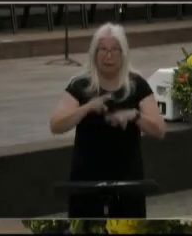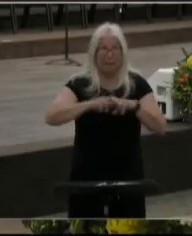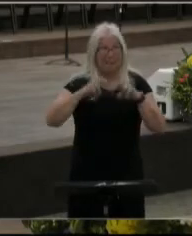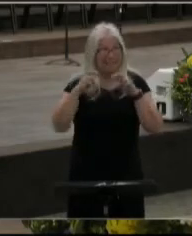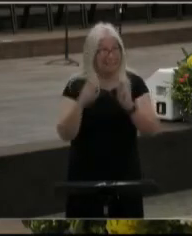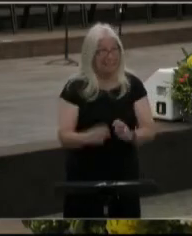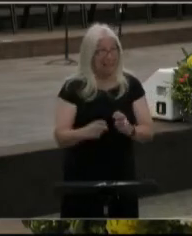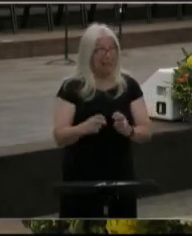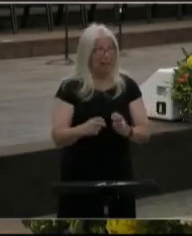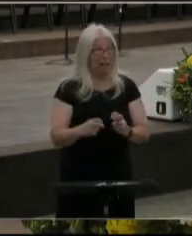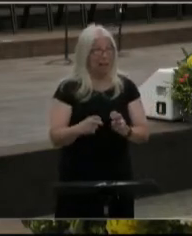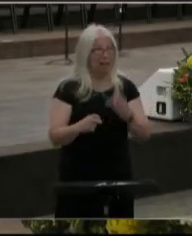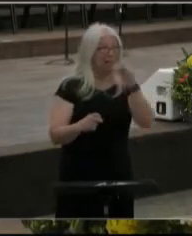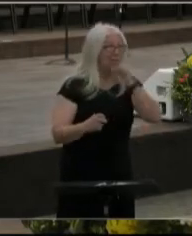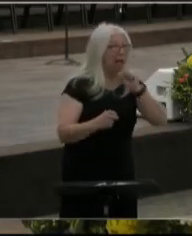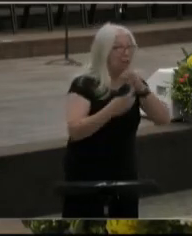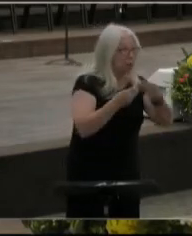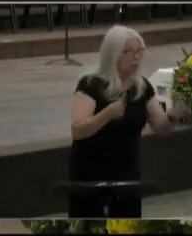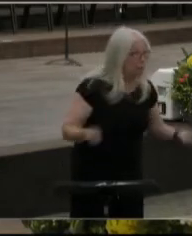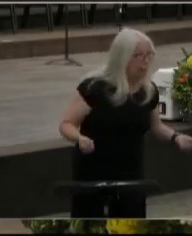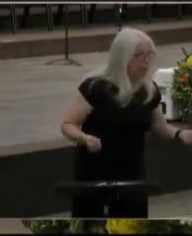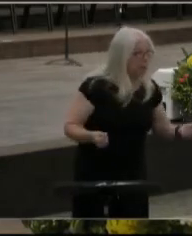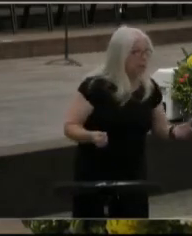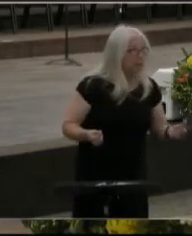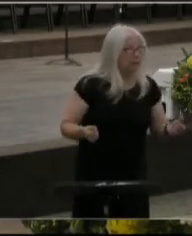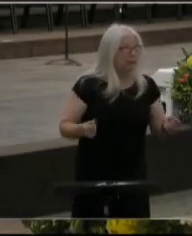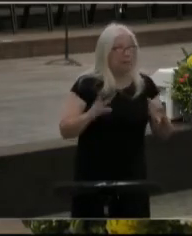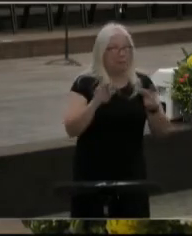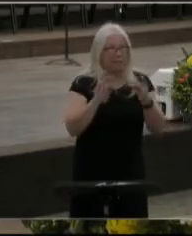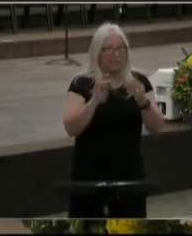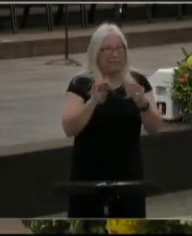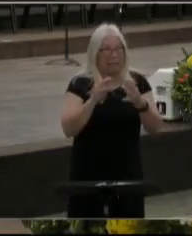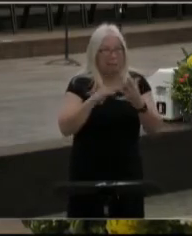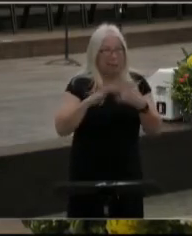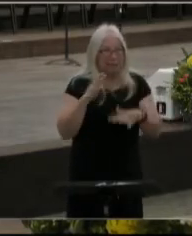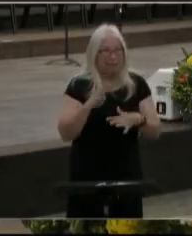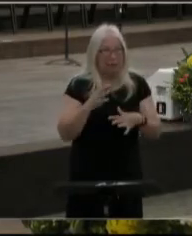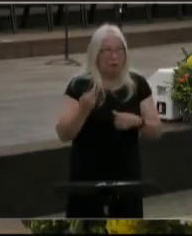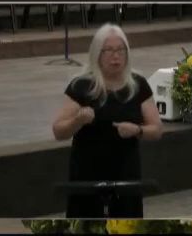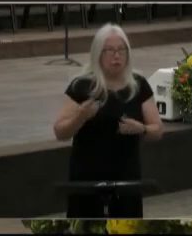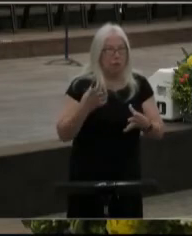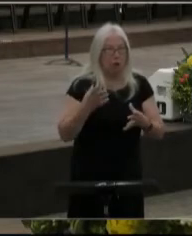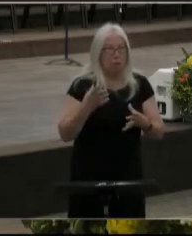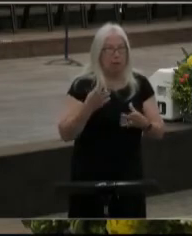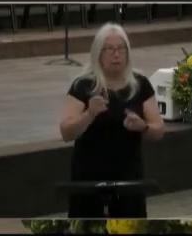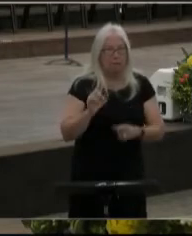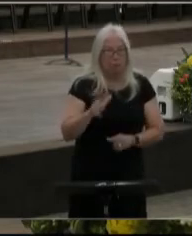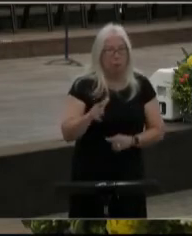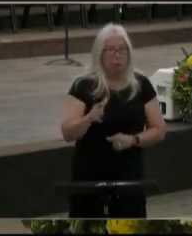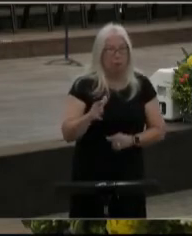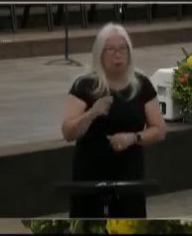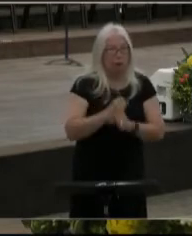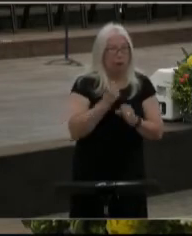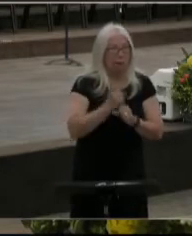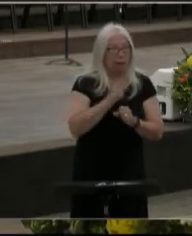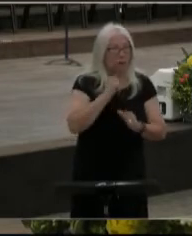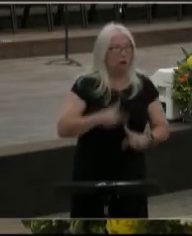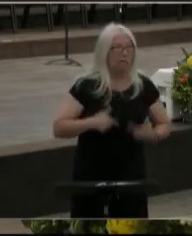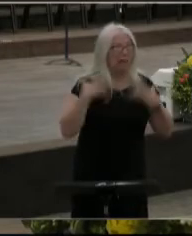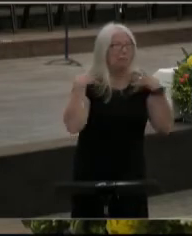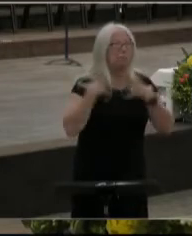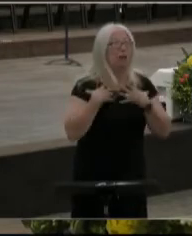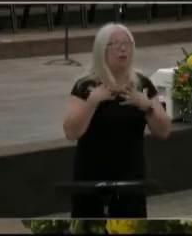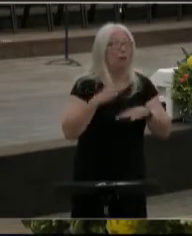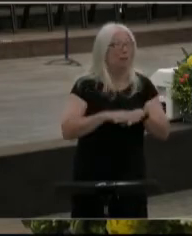down, let the ice cream melt, let them get sticky and messy, throw them in the stinking pool, make sure they got a life preserver